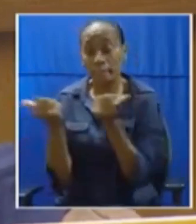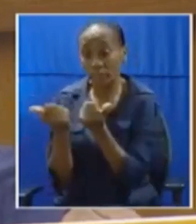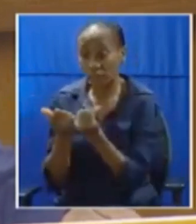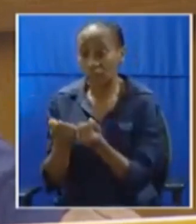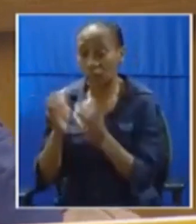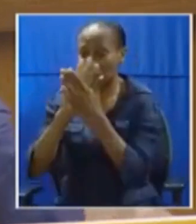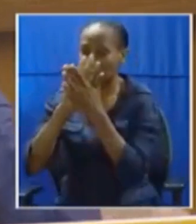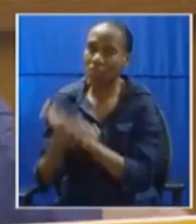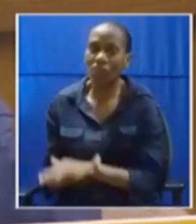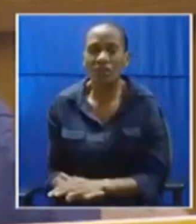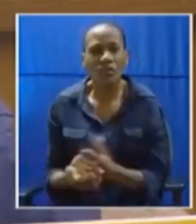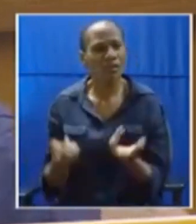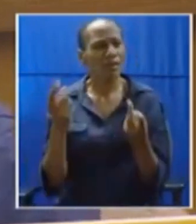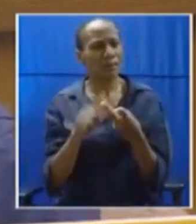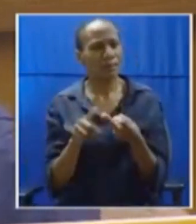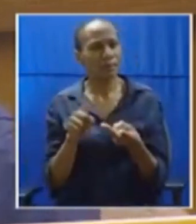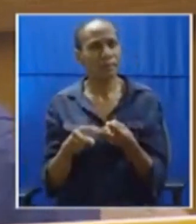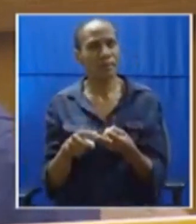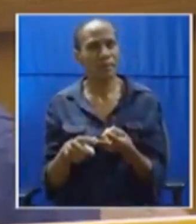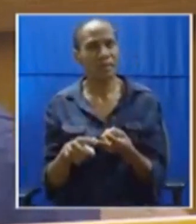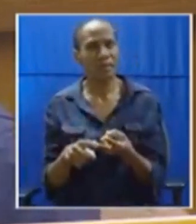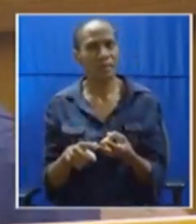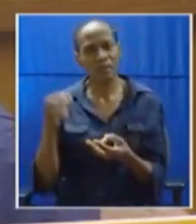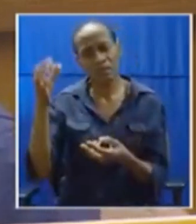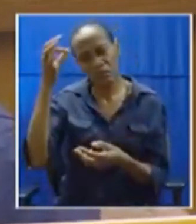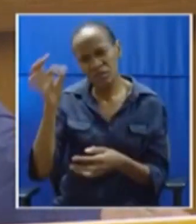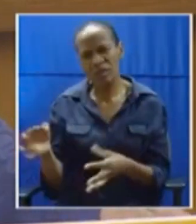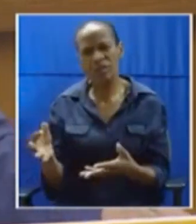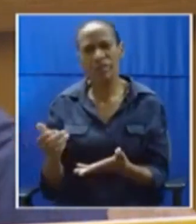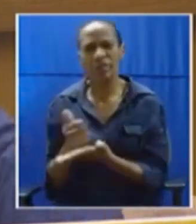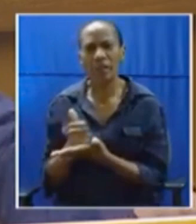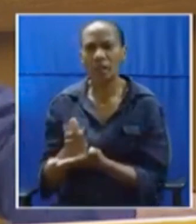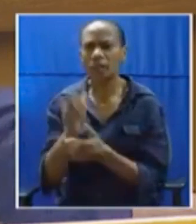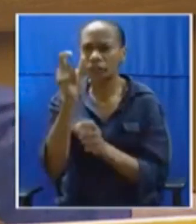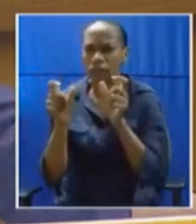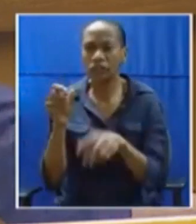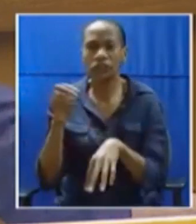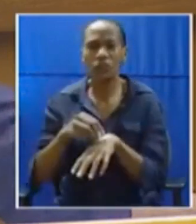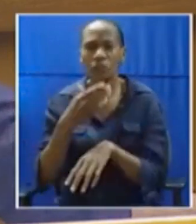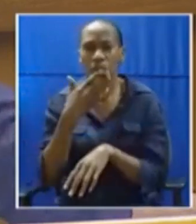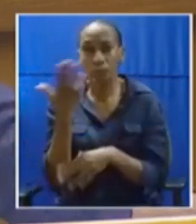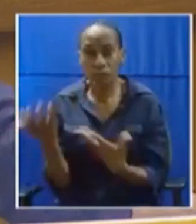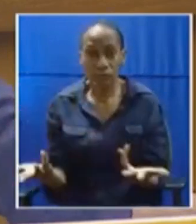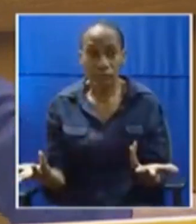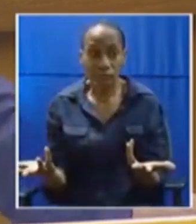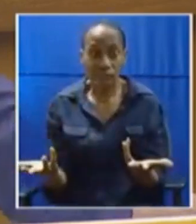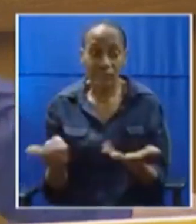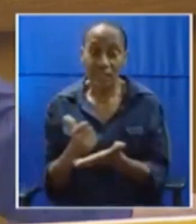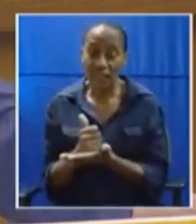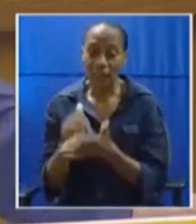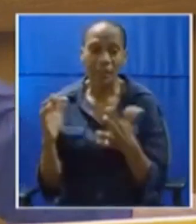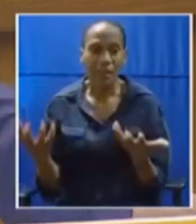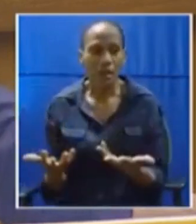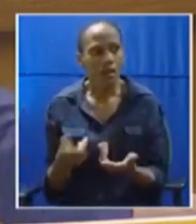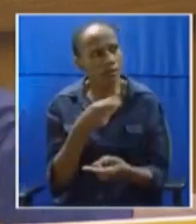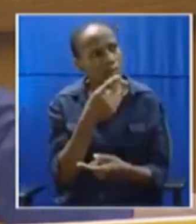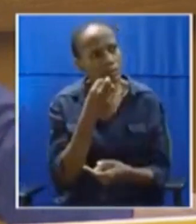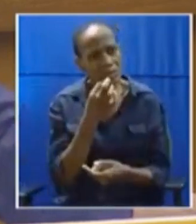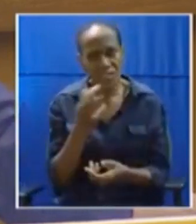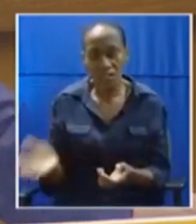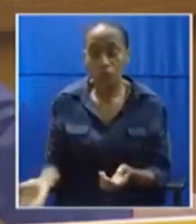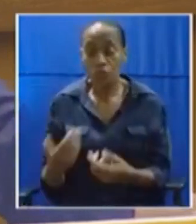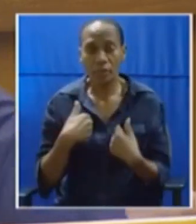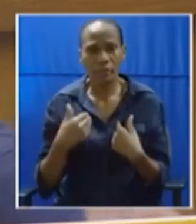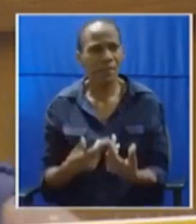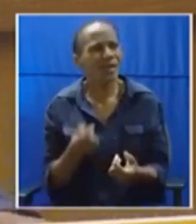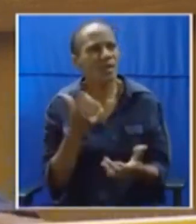and the inability to deal with the student debt crisis? Just the two of them must solve it? Where is your Tumamina? Or is that just the space